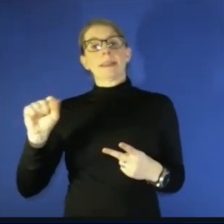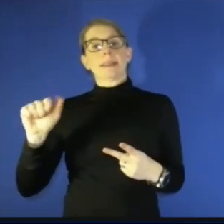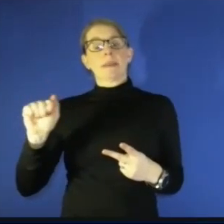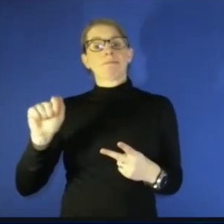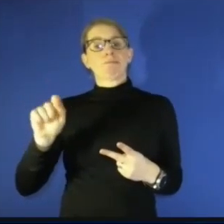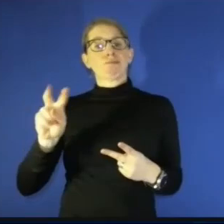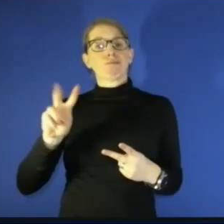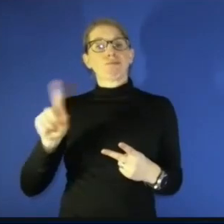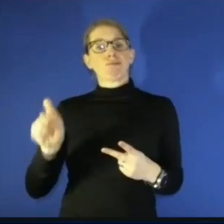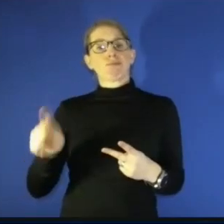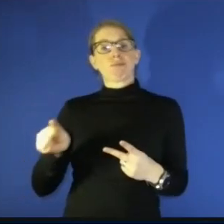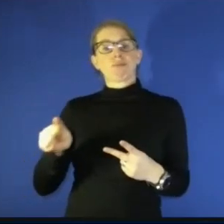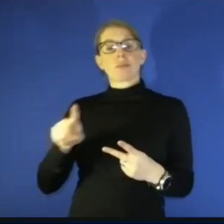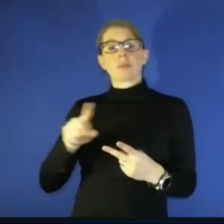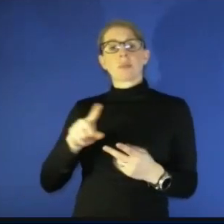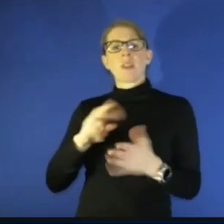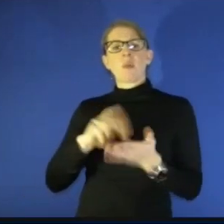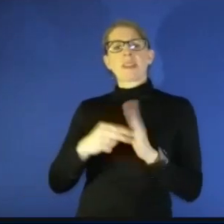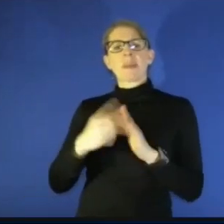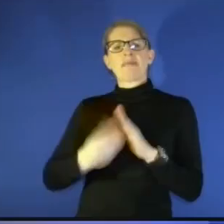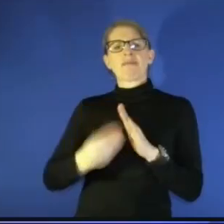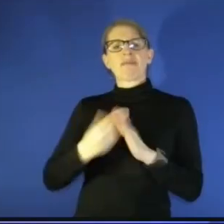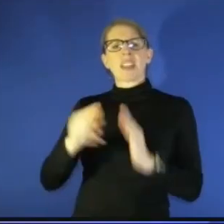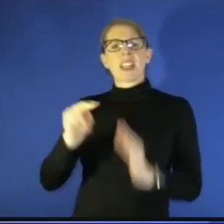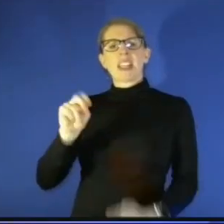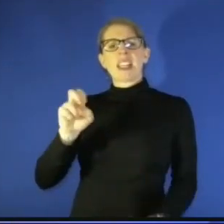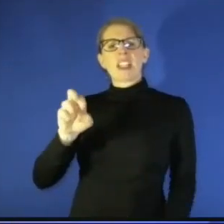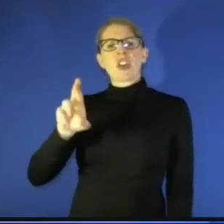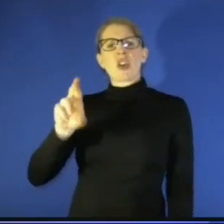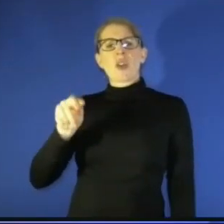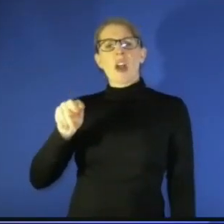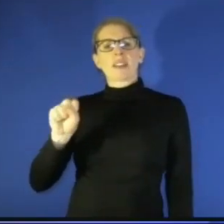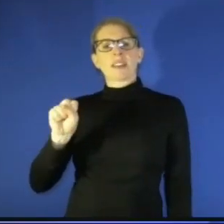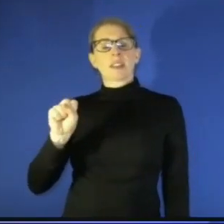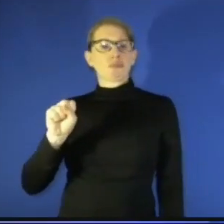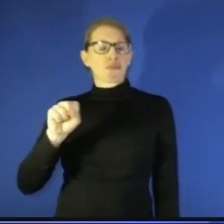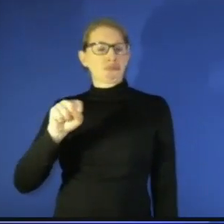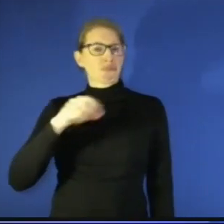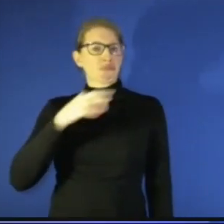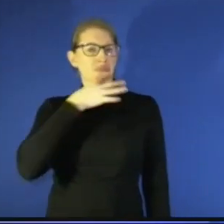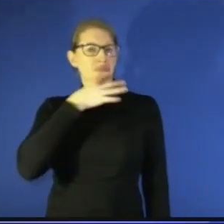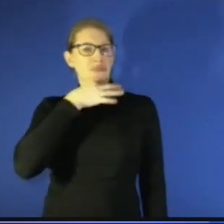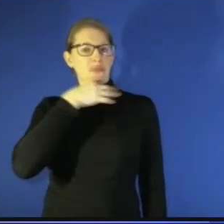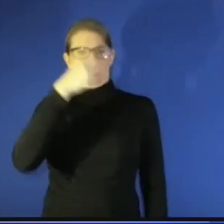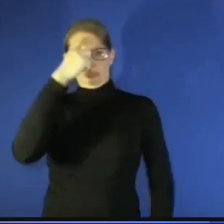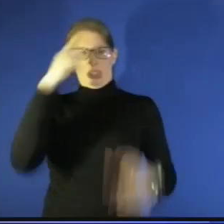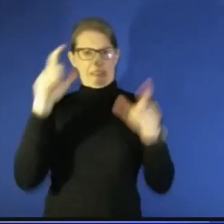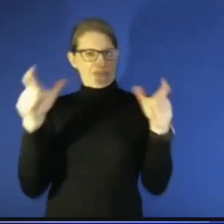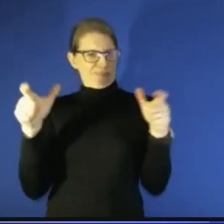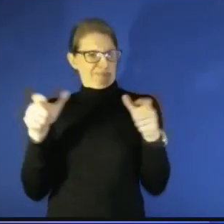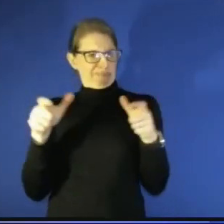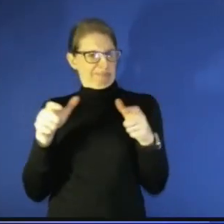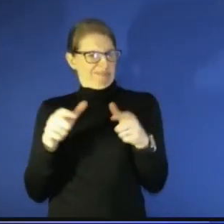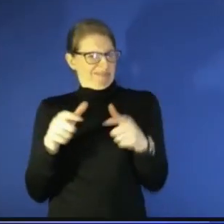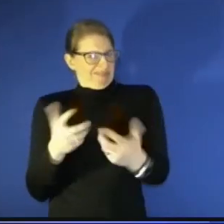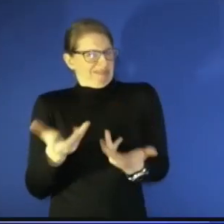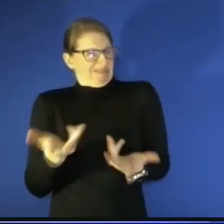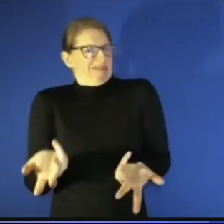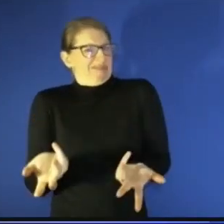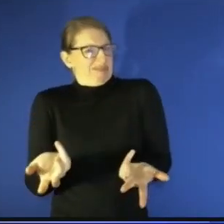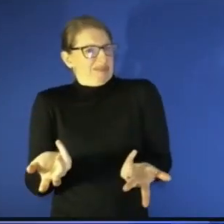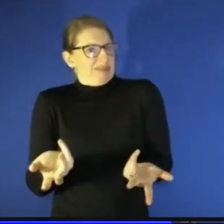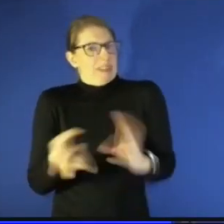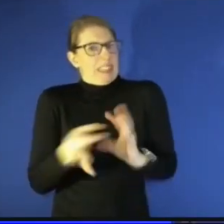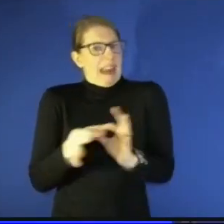lose neurons? And Alyssa, just curious about the brain shrinks. I think they're connected, so explain that again. Yeah,